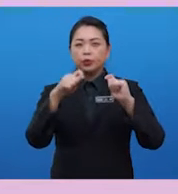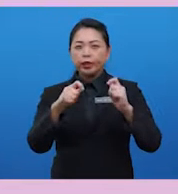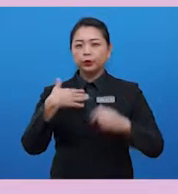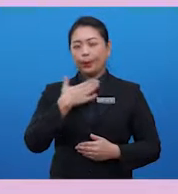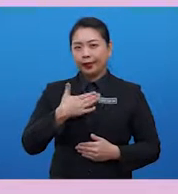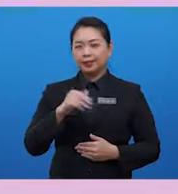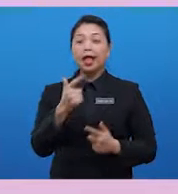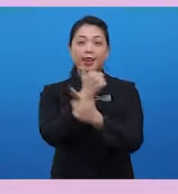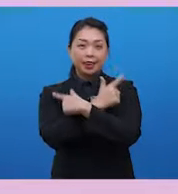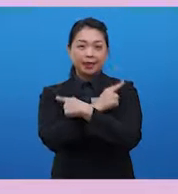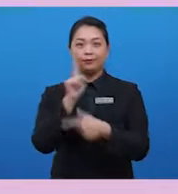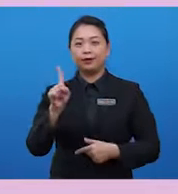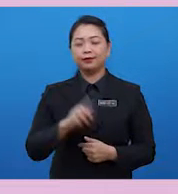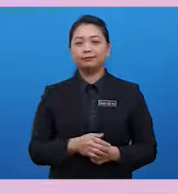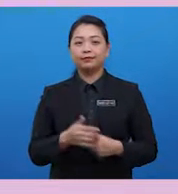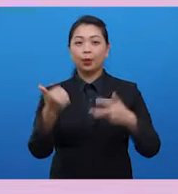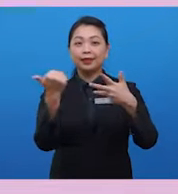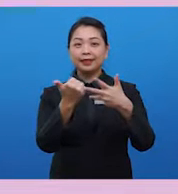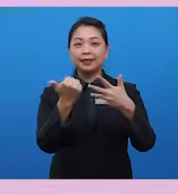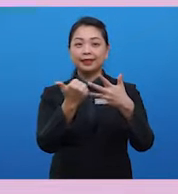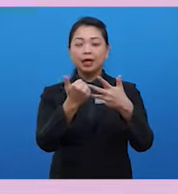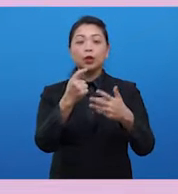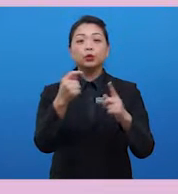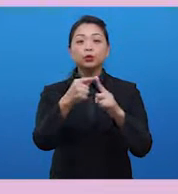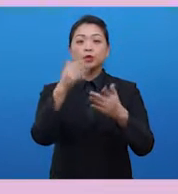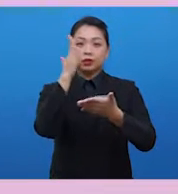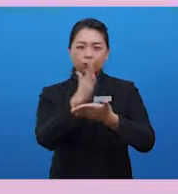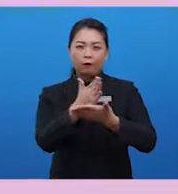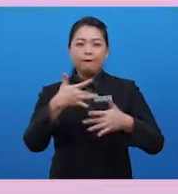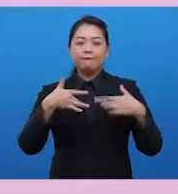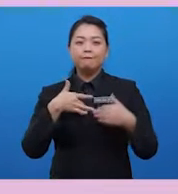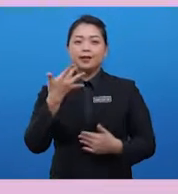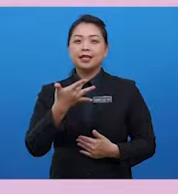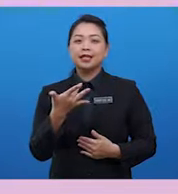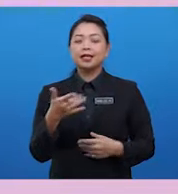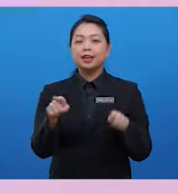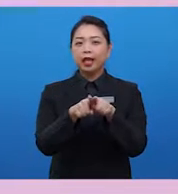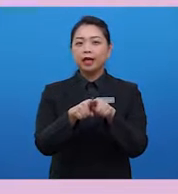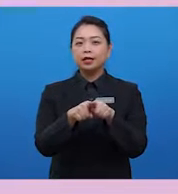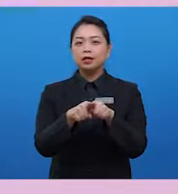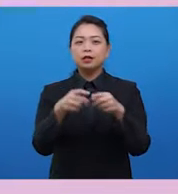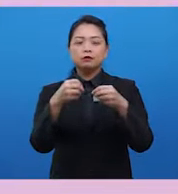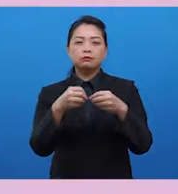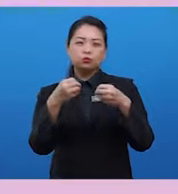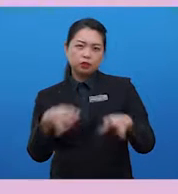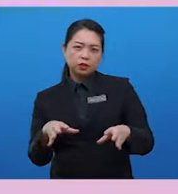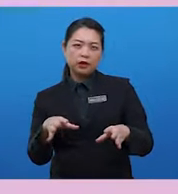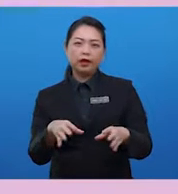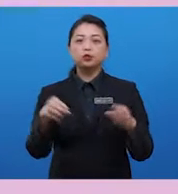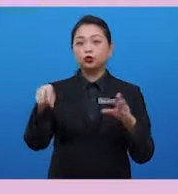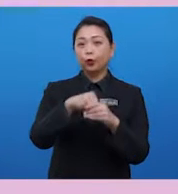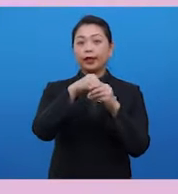a loved one, or D, to stop feeling like a loser and join a popular clique?